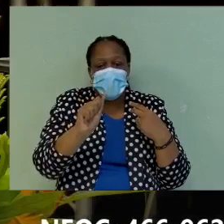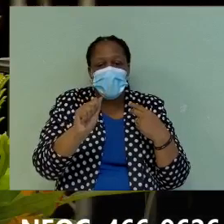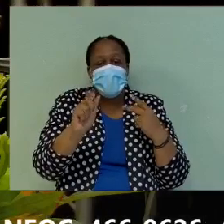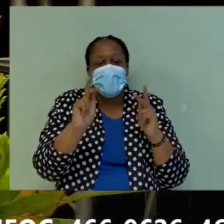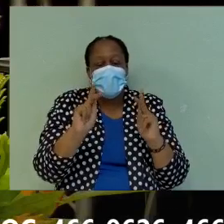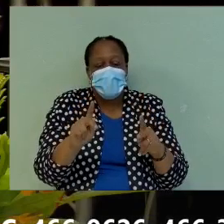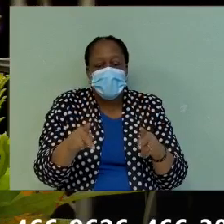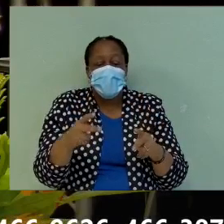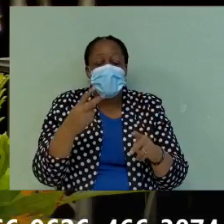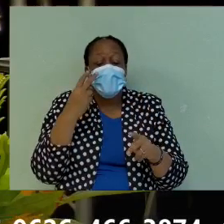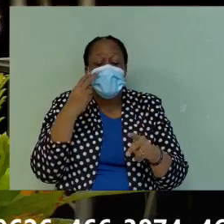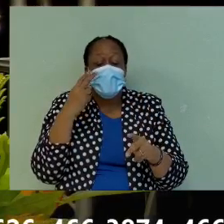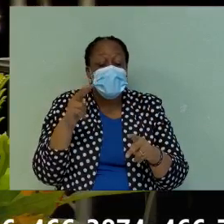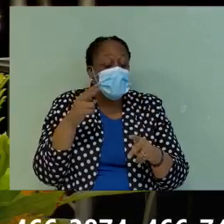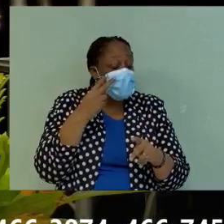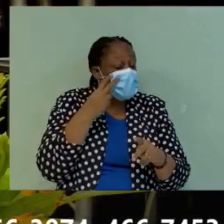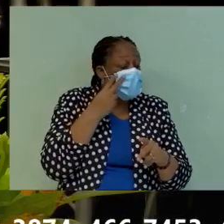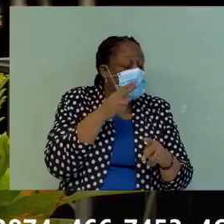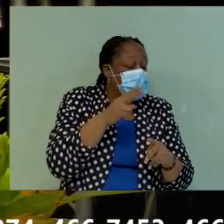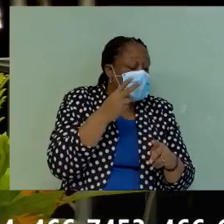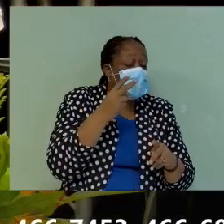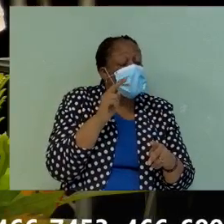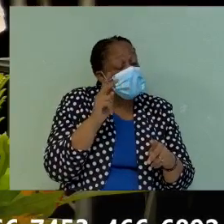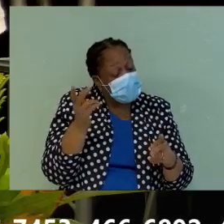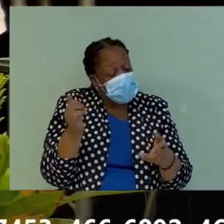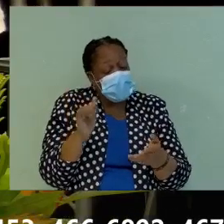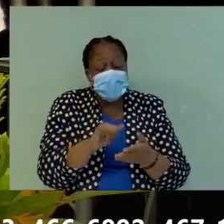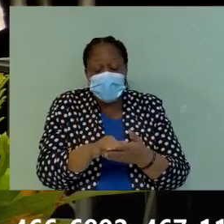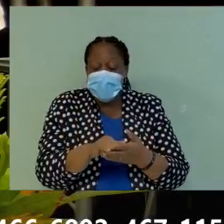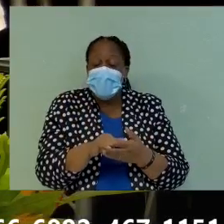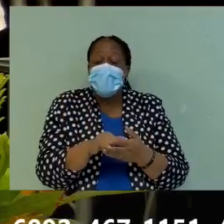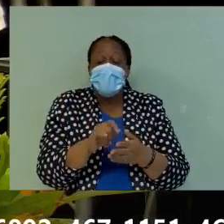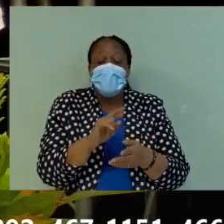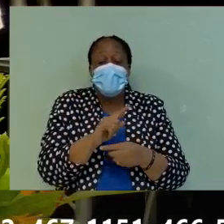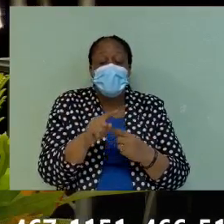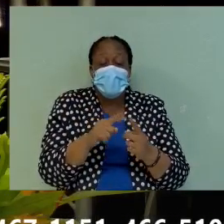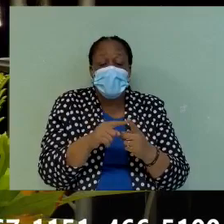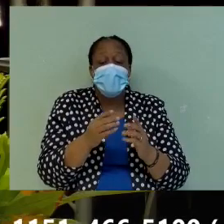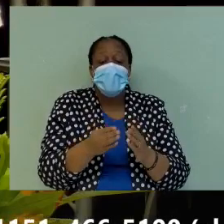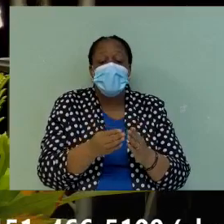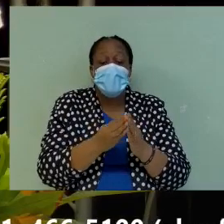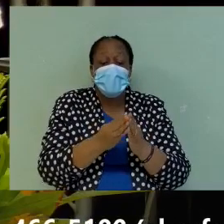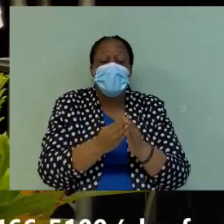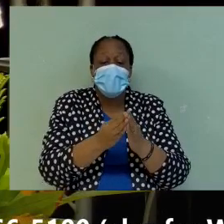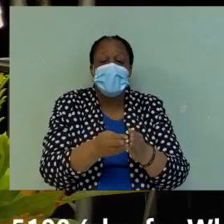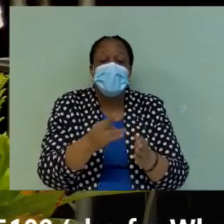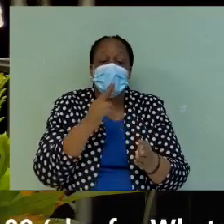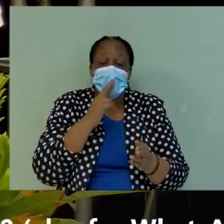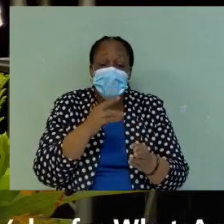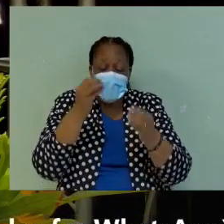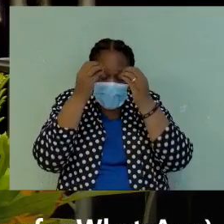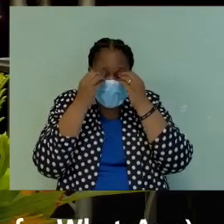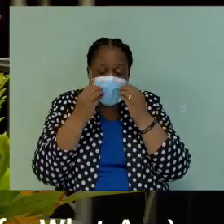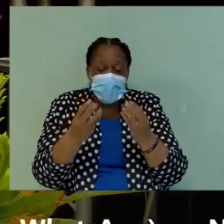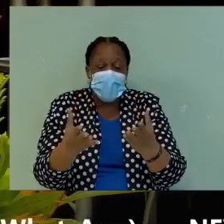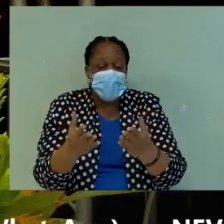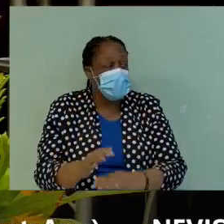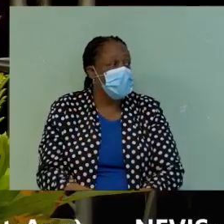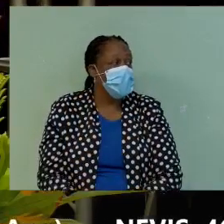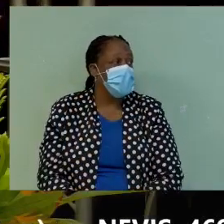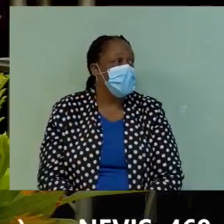they keep reporting to the NEOC and inform us that they are complying with the regulations.